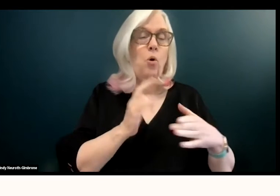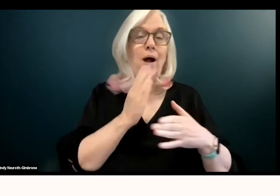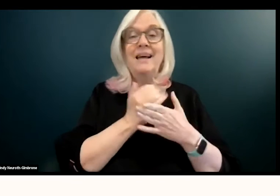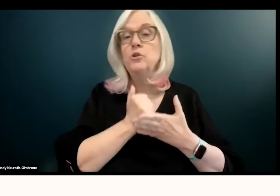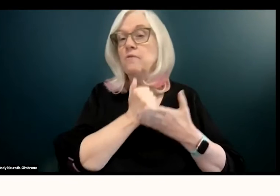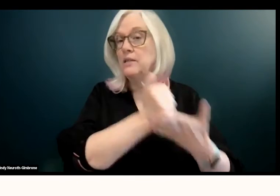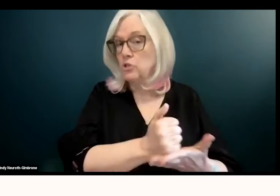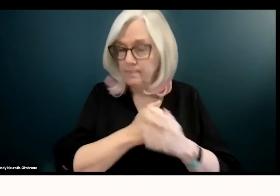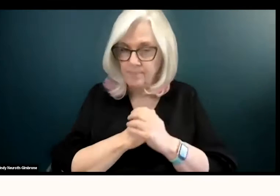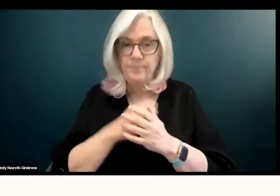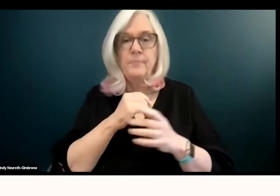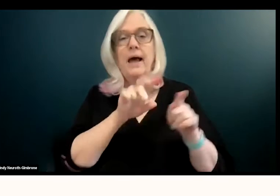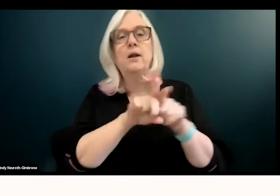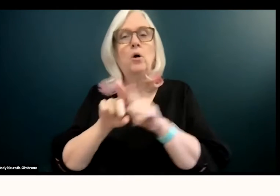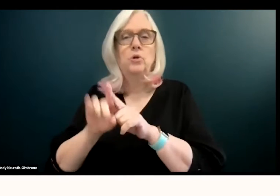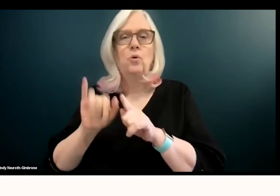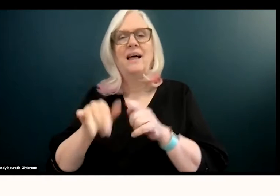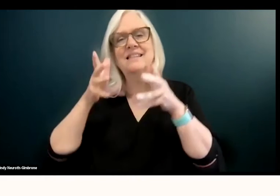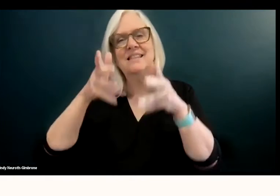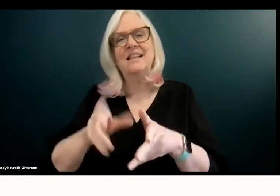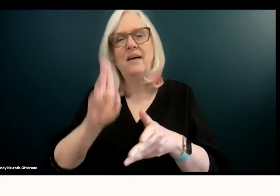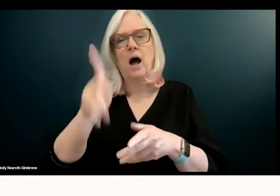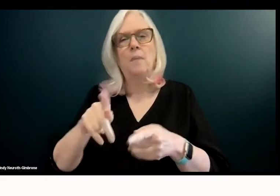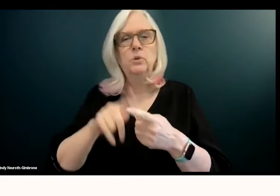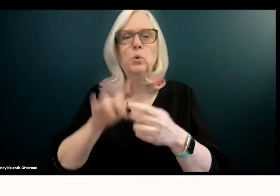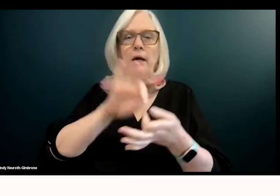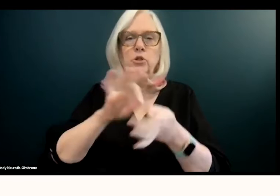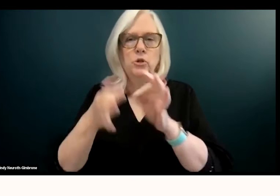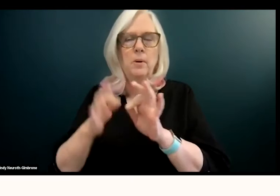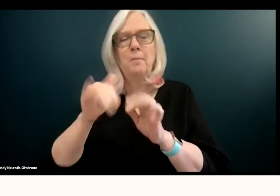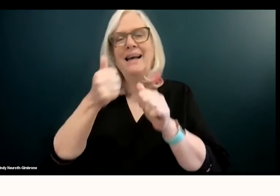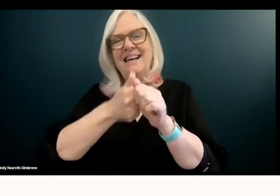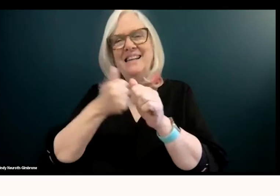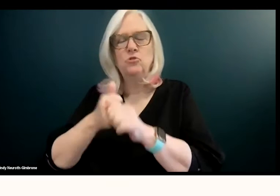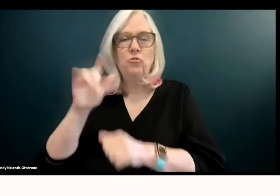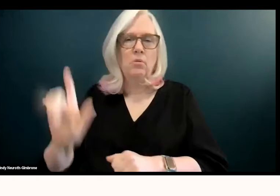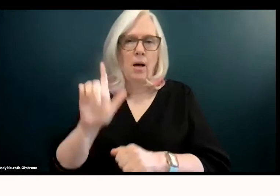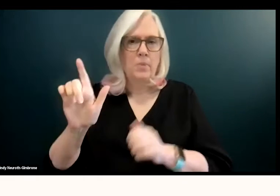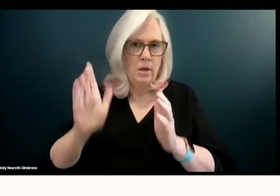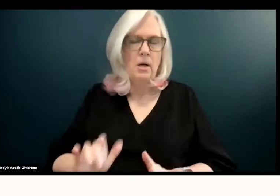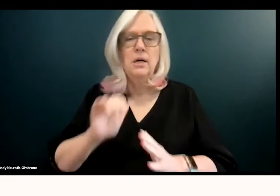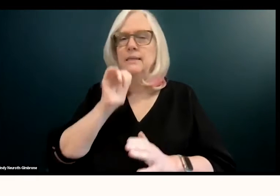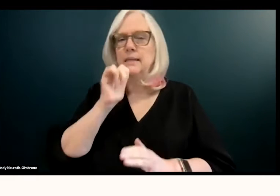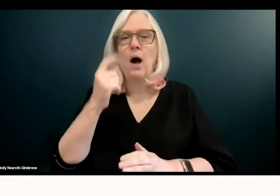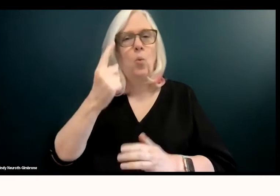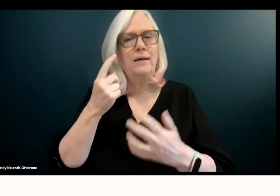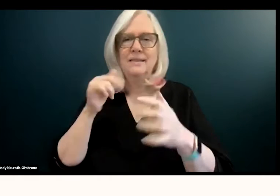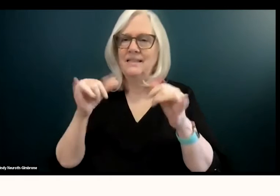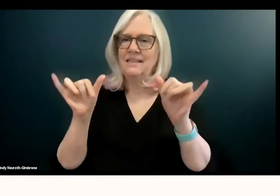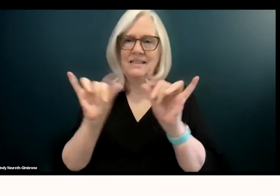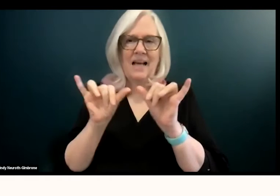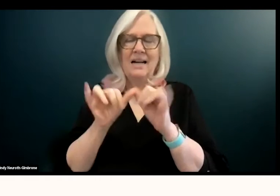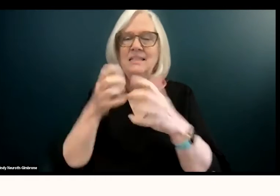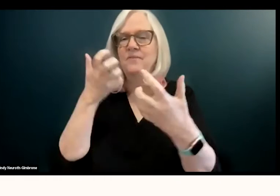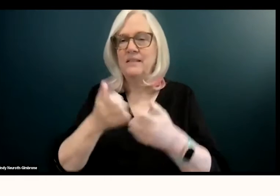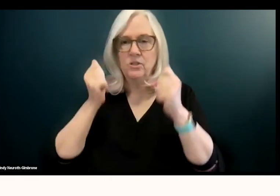It is also left up to interpretation by each librarian. So it's not really one size fits all. Things change, and it's up